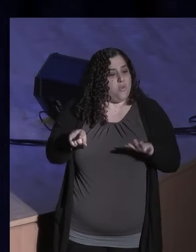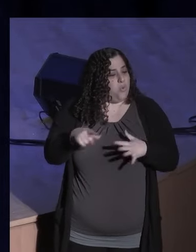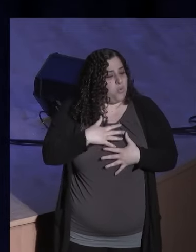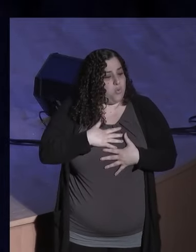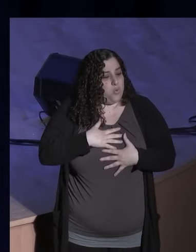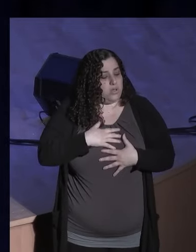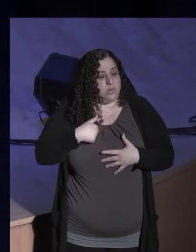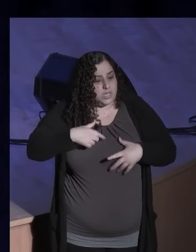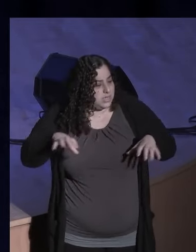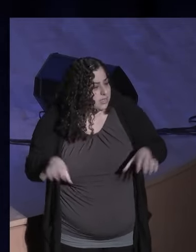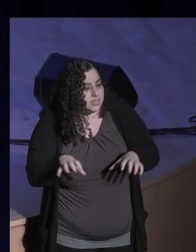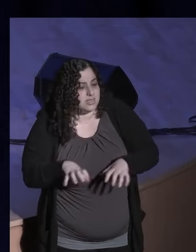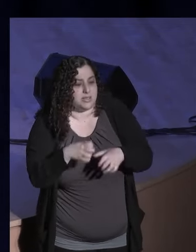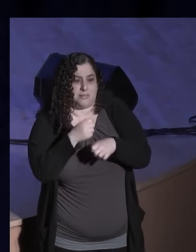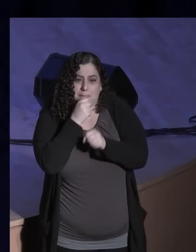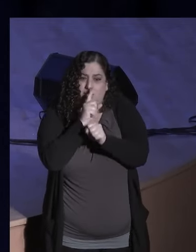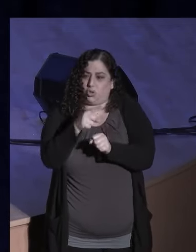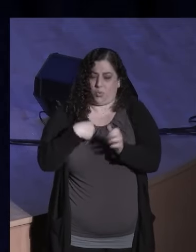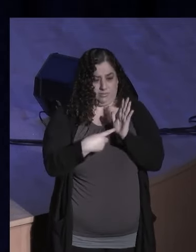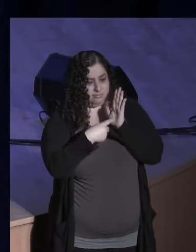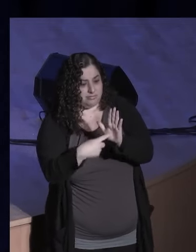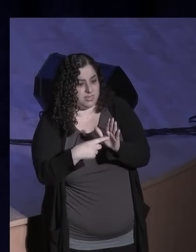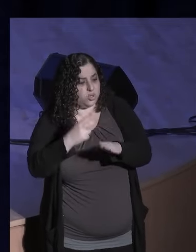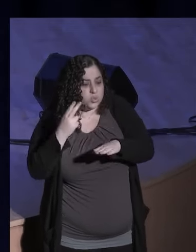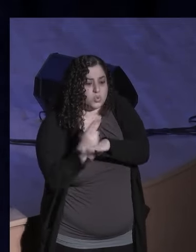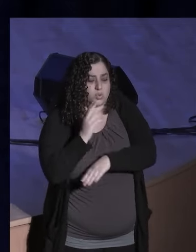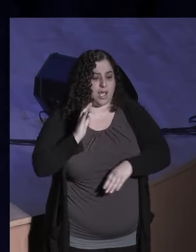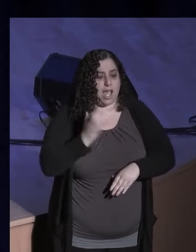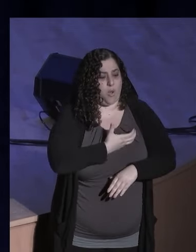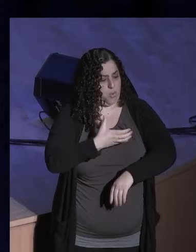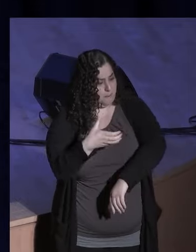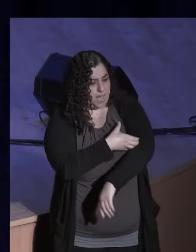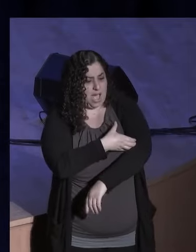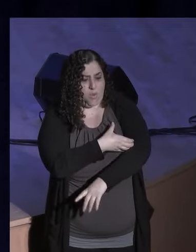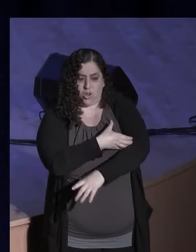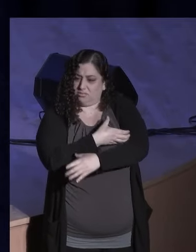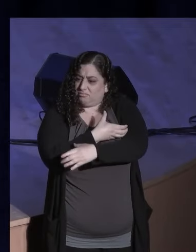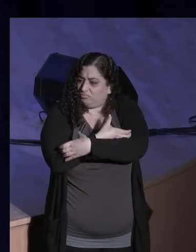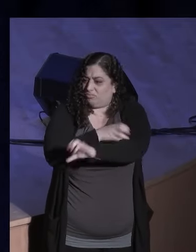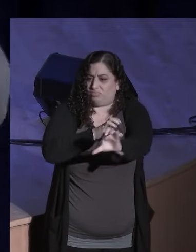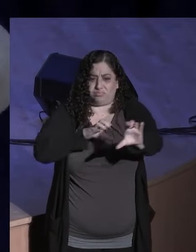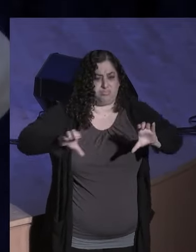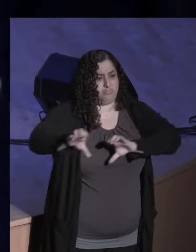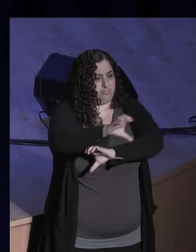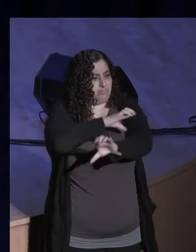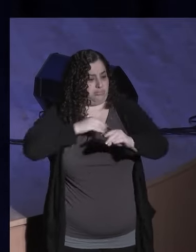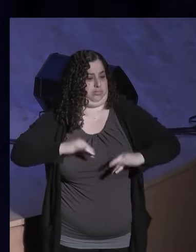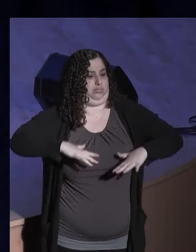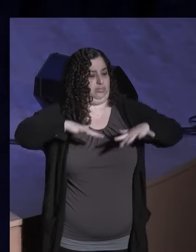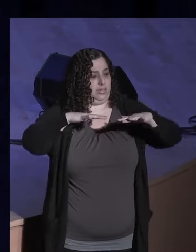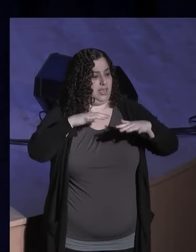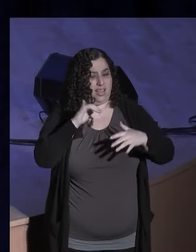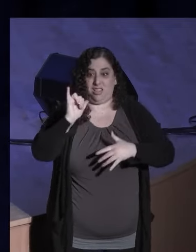and to make sure that the stories we tell are stories that resonate well on the National Mall. And what's special for me this